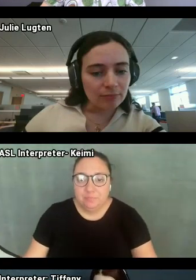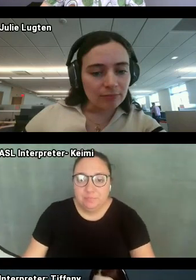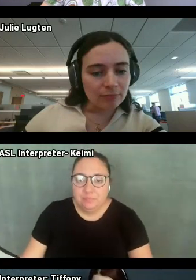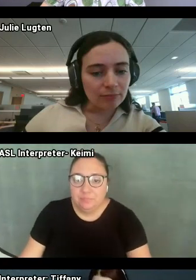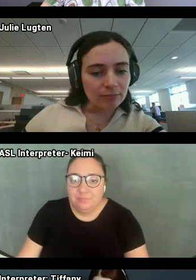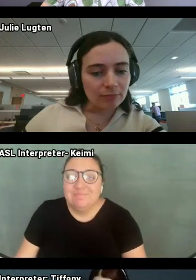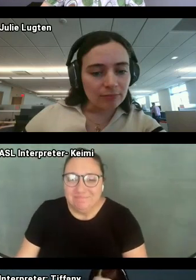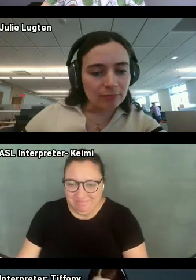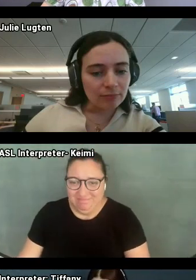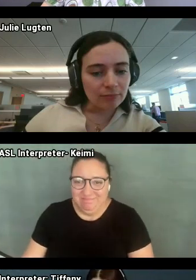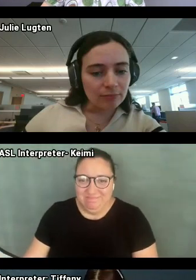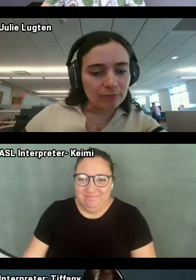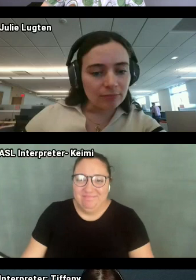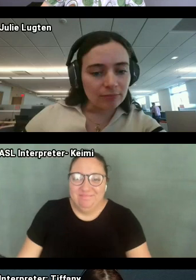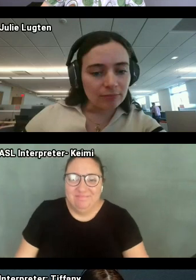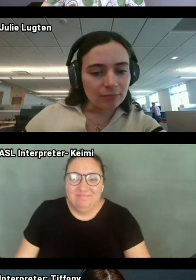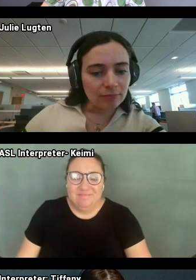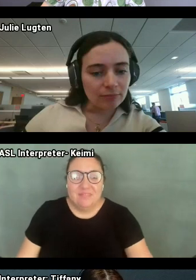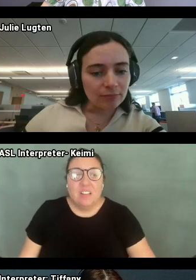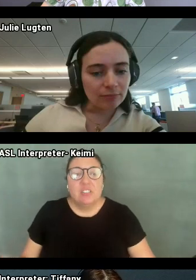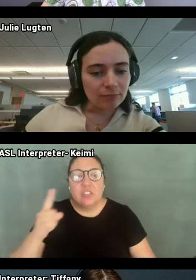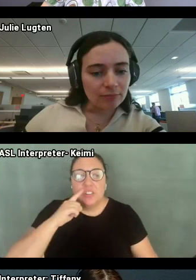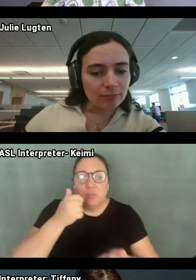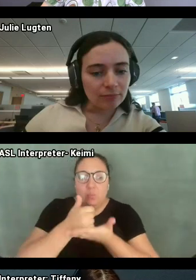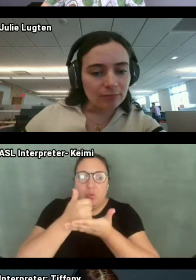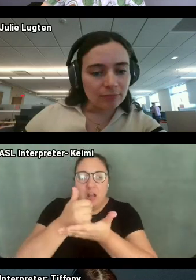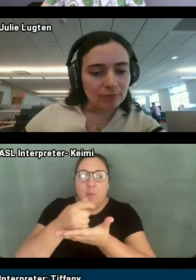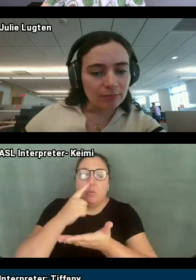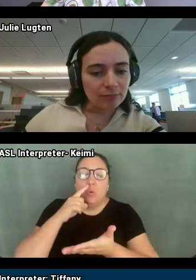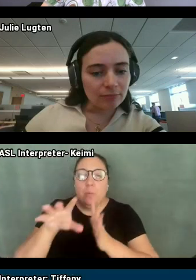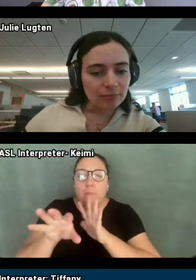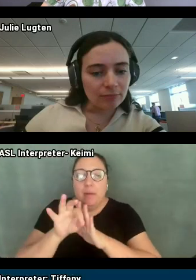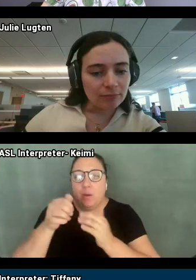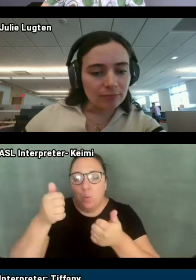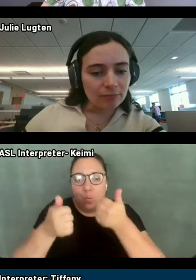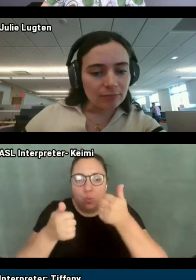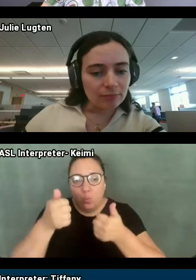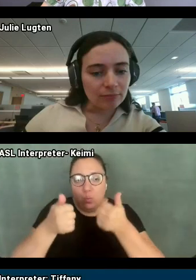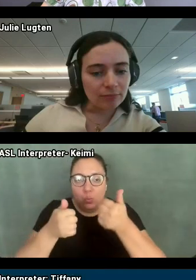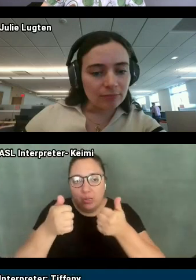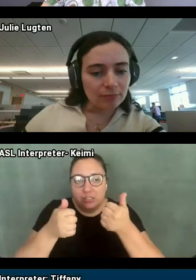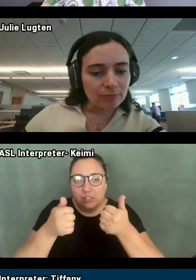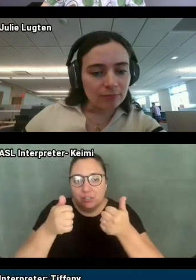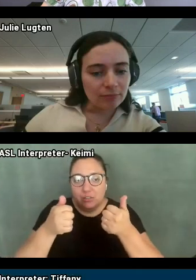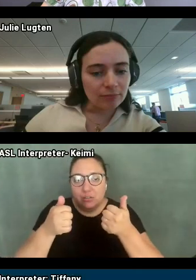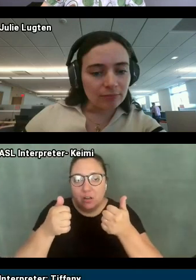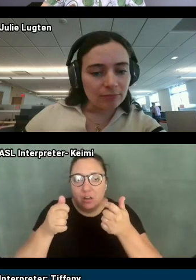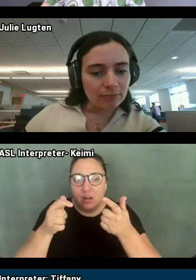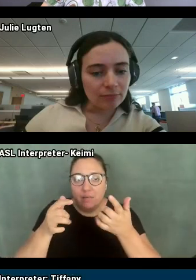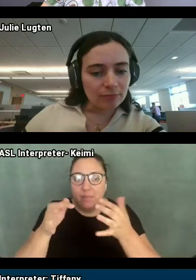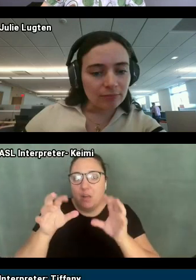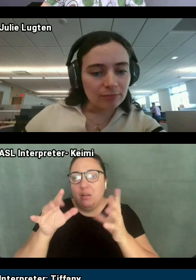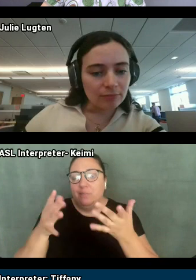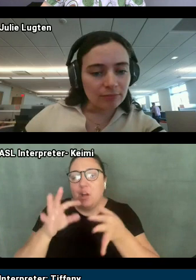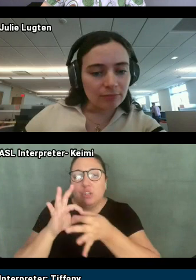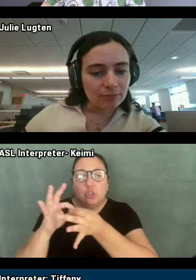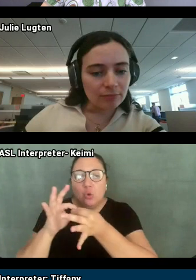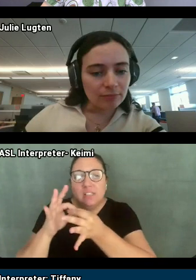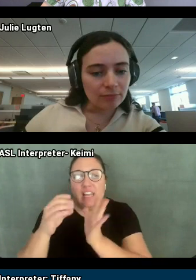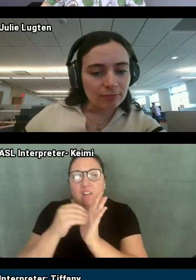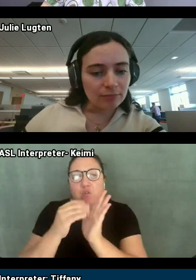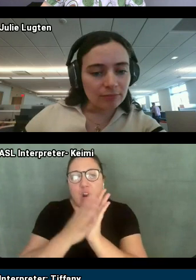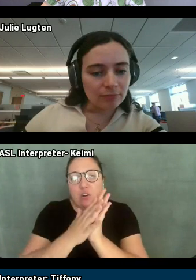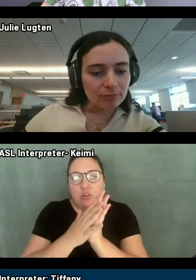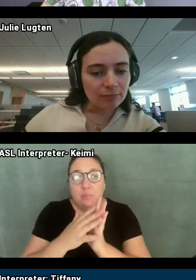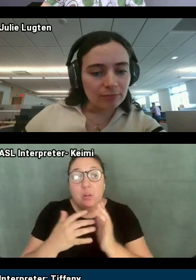which associated record you're looking at, and you can update properties on an associated record. So what I